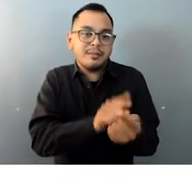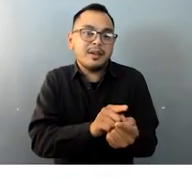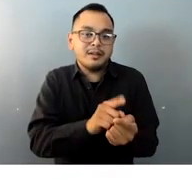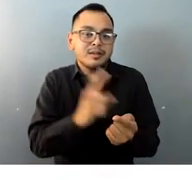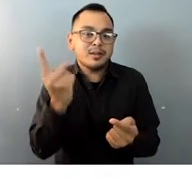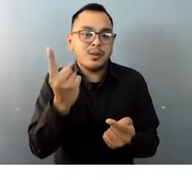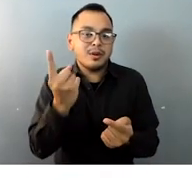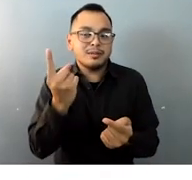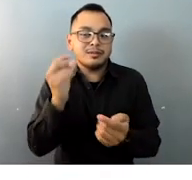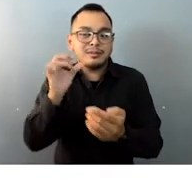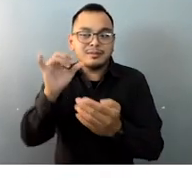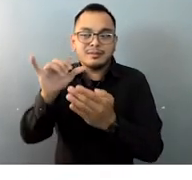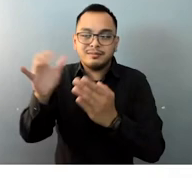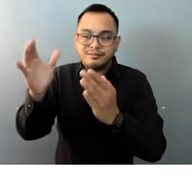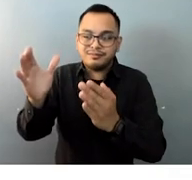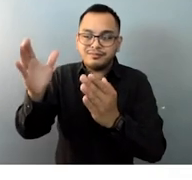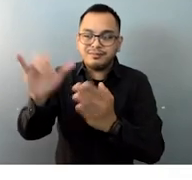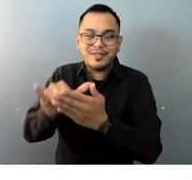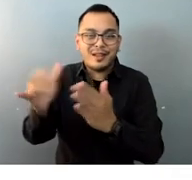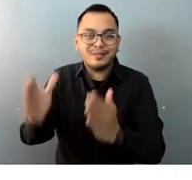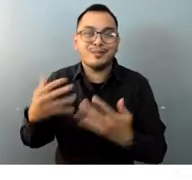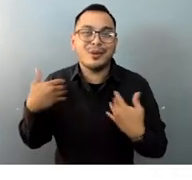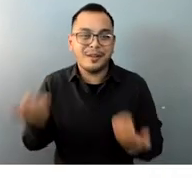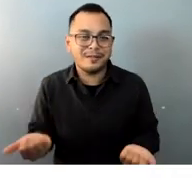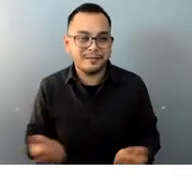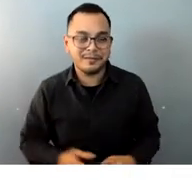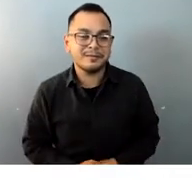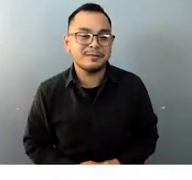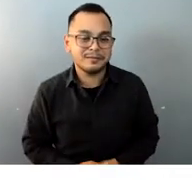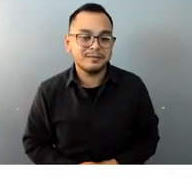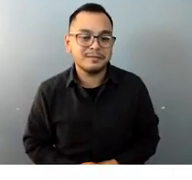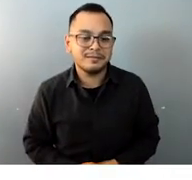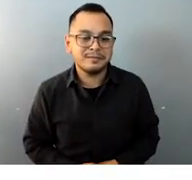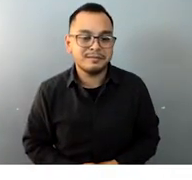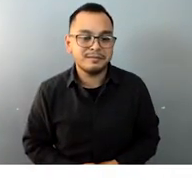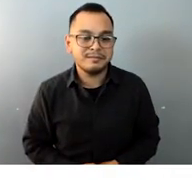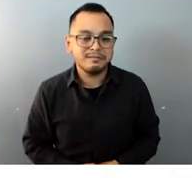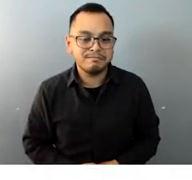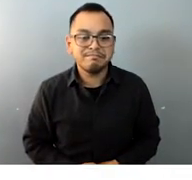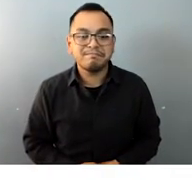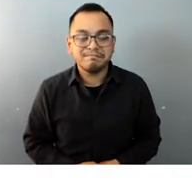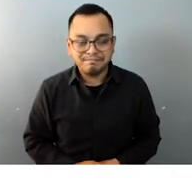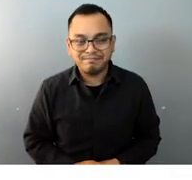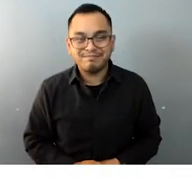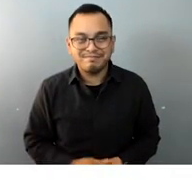I don't know if I'll ever meet anyone that brave.